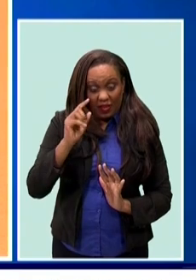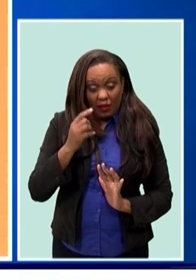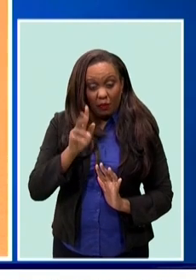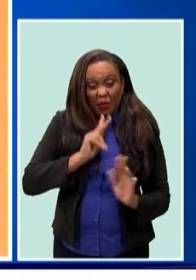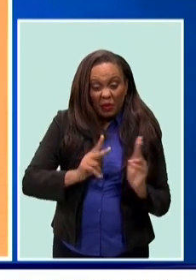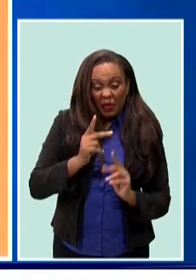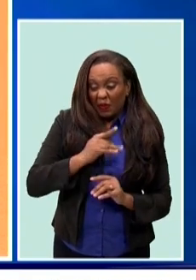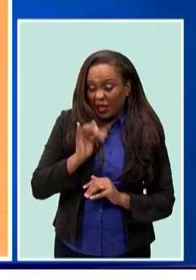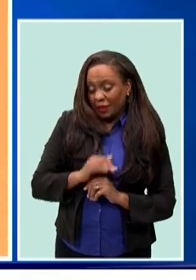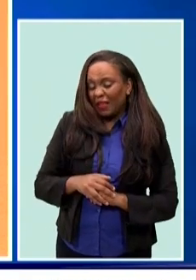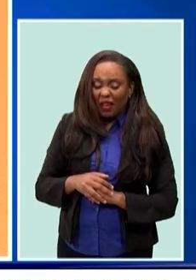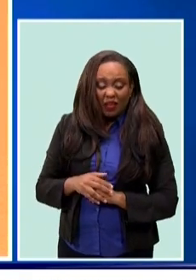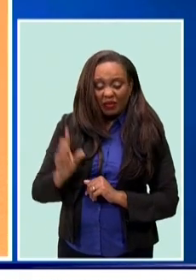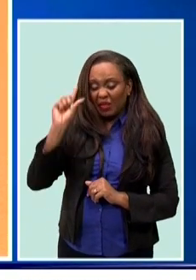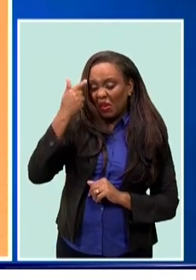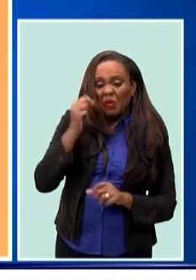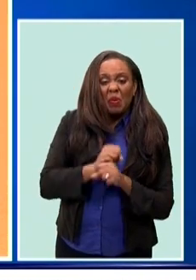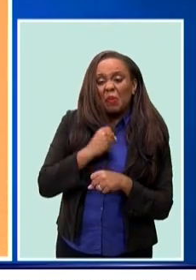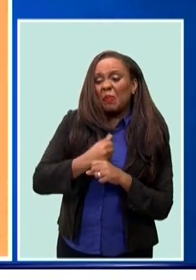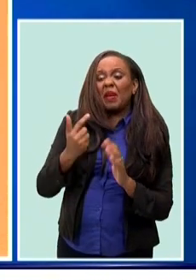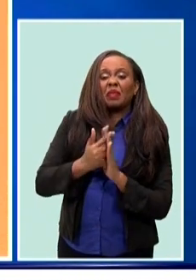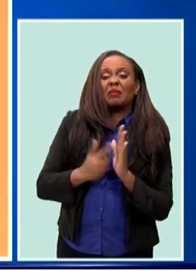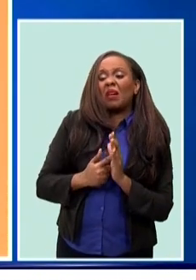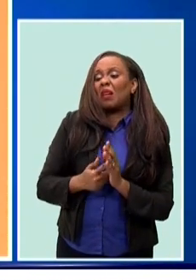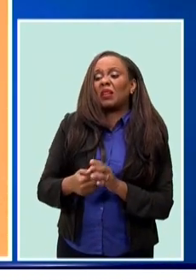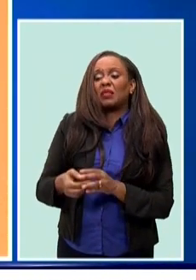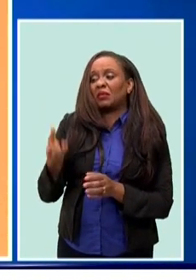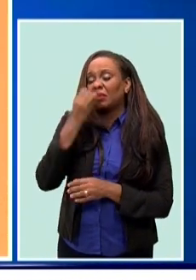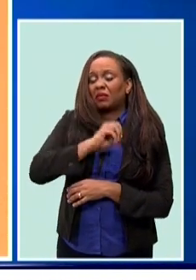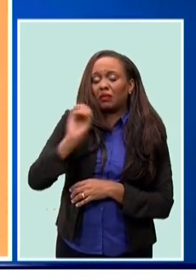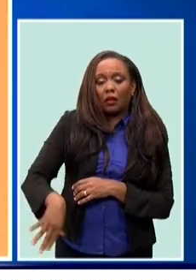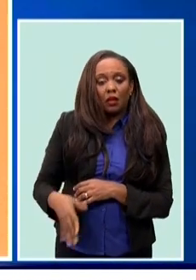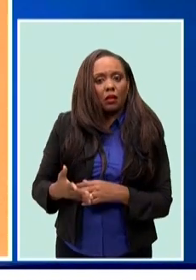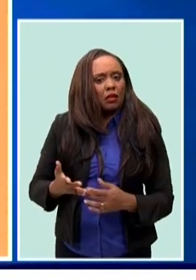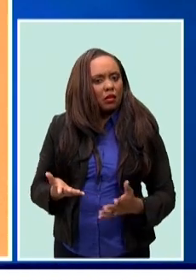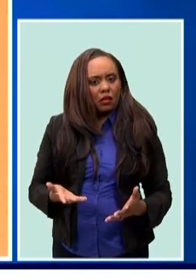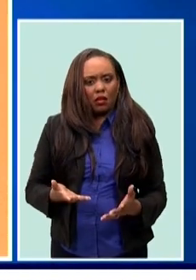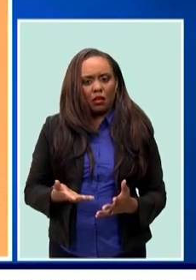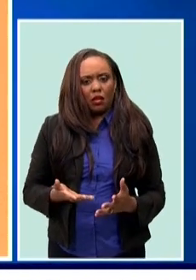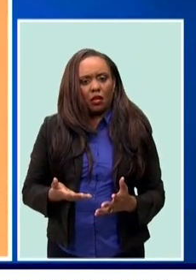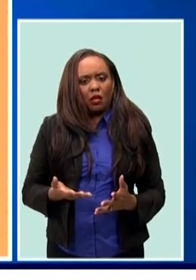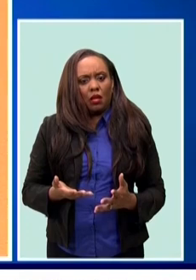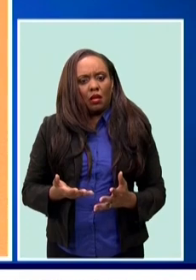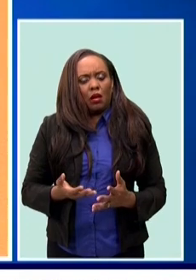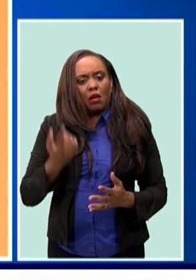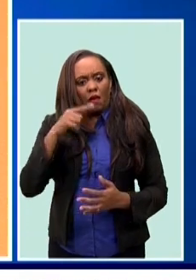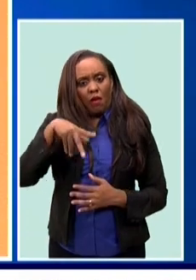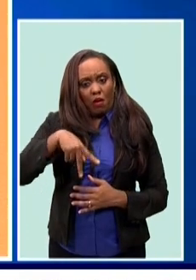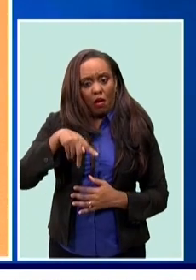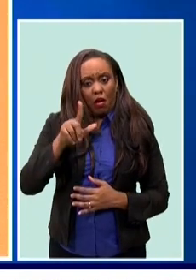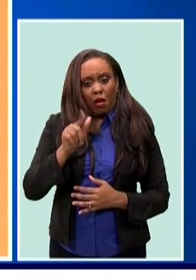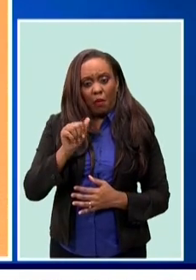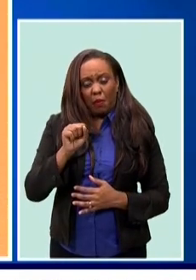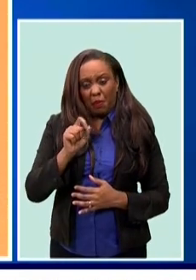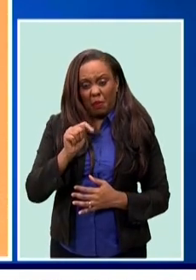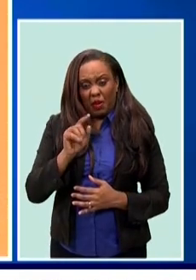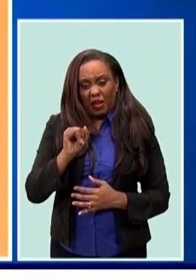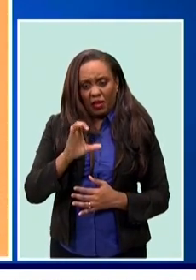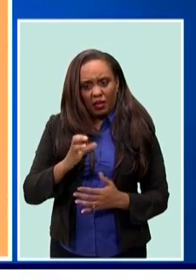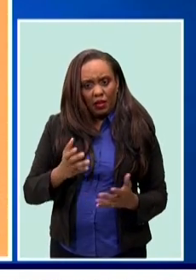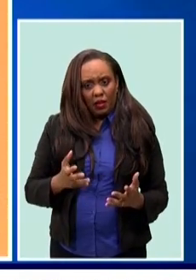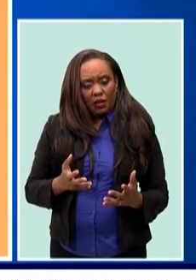decision that it no longer wishes to engage in this country, in people supplying single-use plastics, especially in the process of a